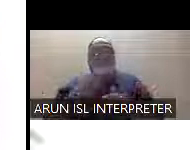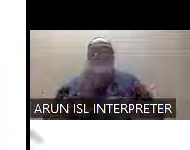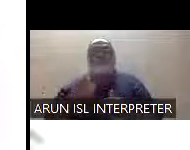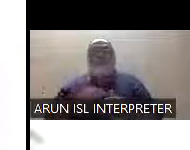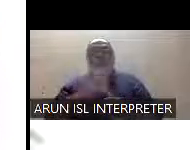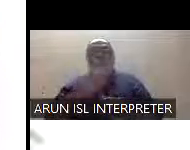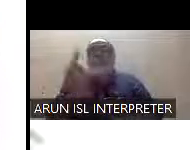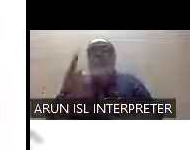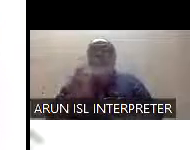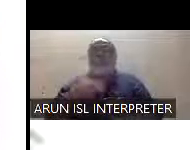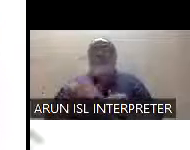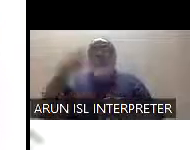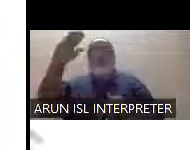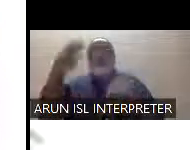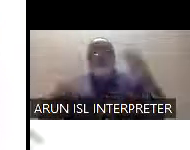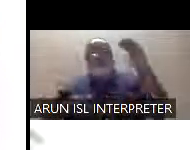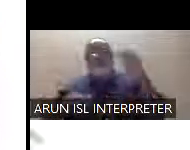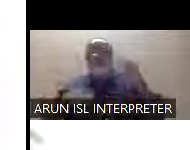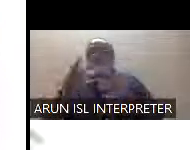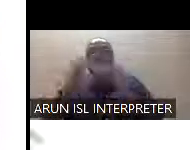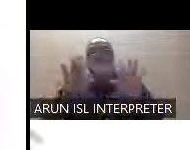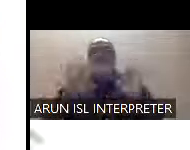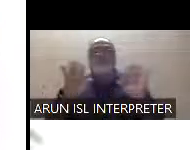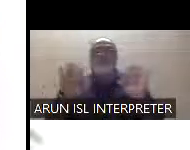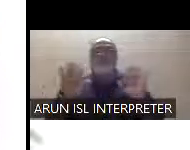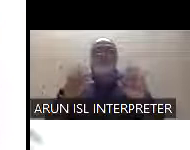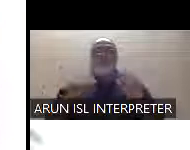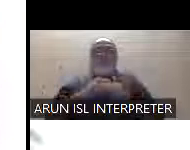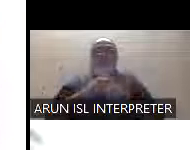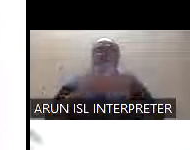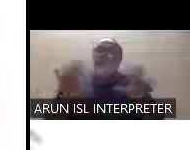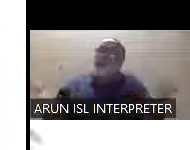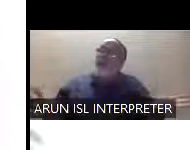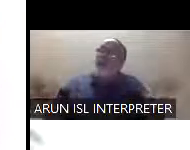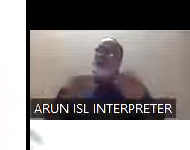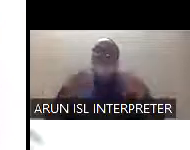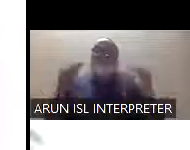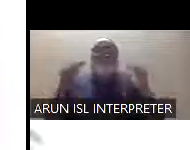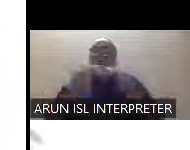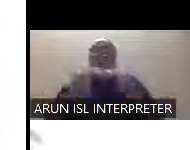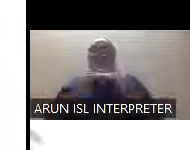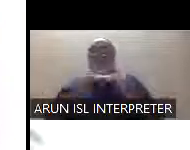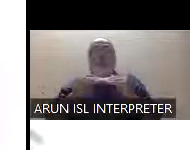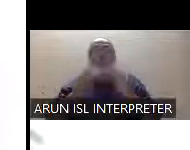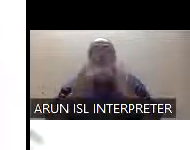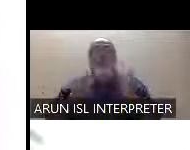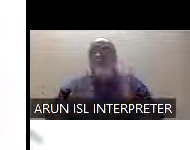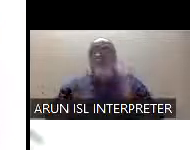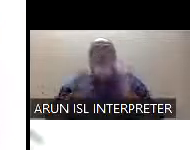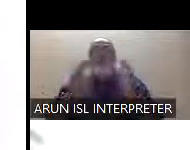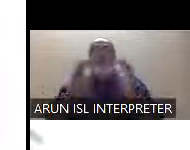these barriers is less important than one is more significant barrier. All of them have an equal role to play. All of them are